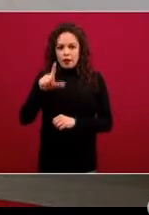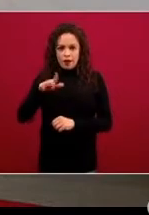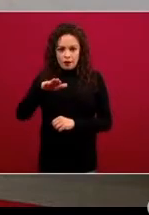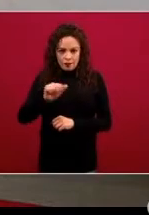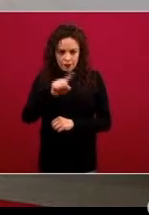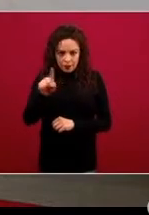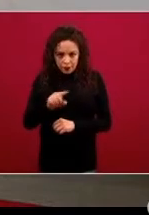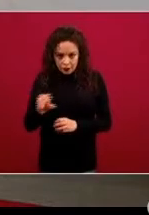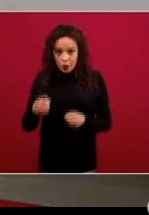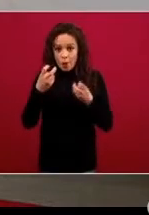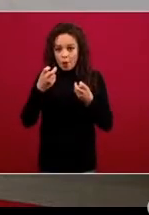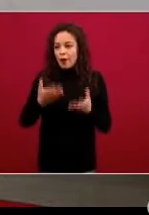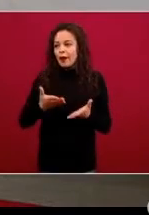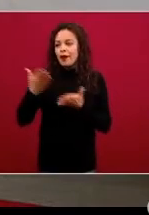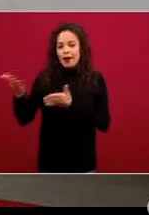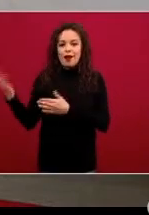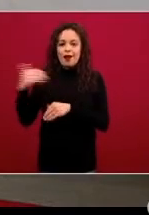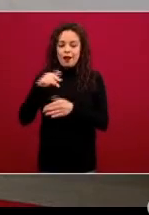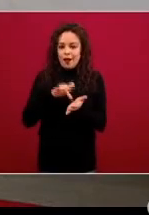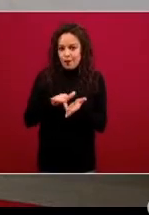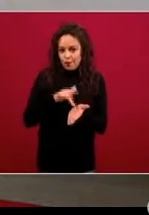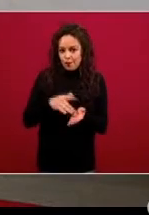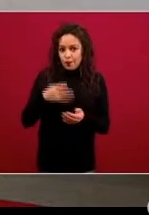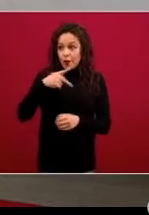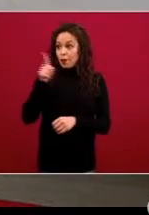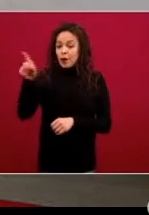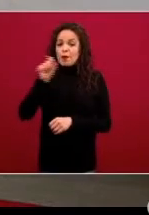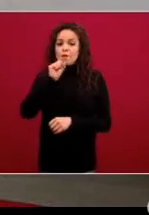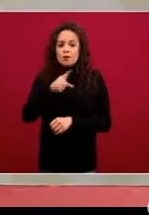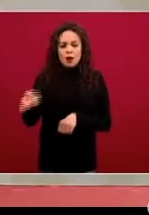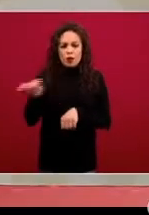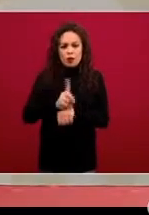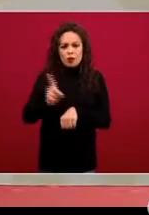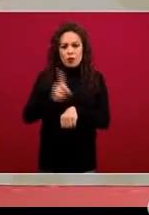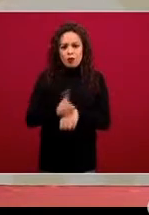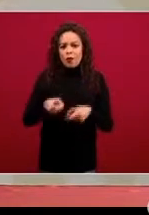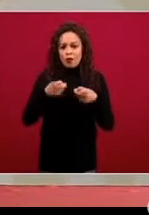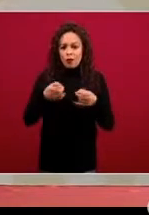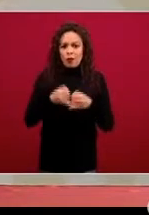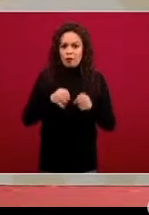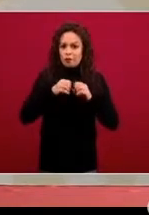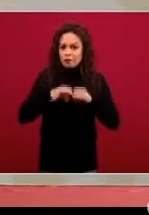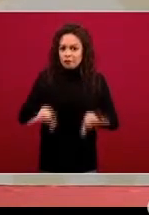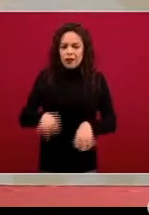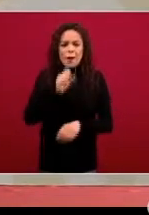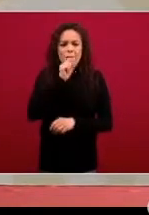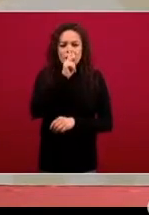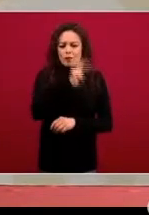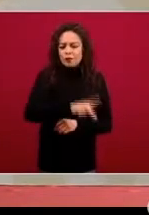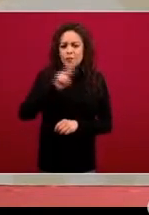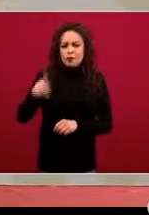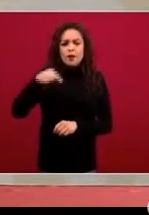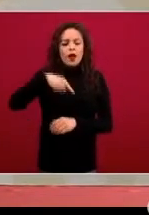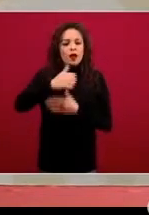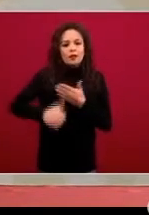So that's the first information that we give each day anyway, the metropolitan zone facts and data.